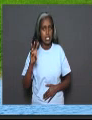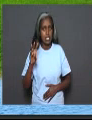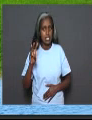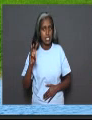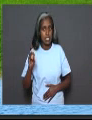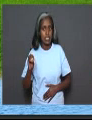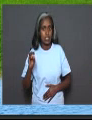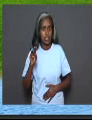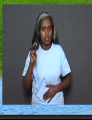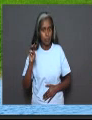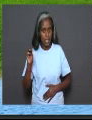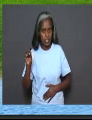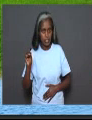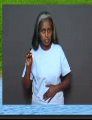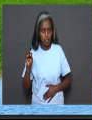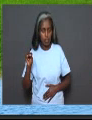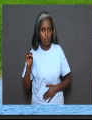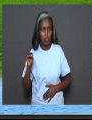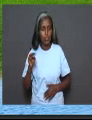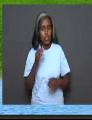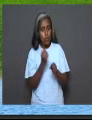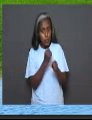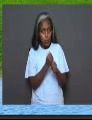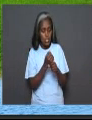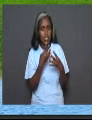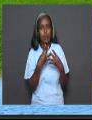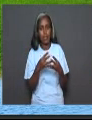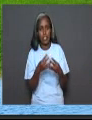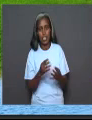360 meters of building material.